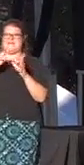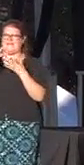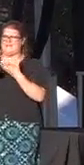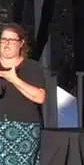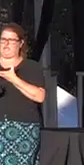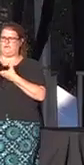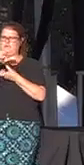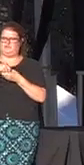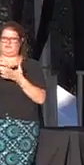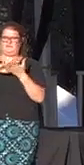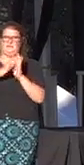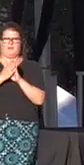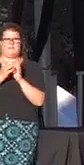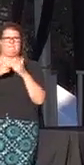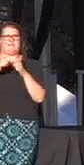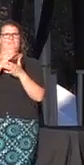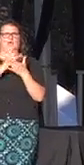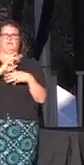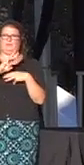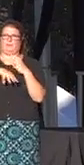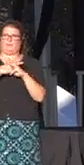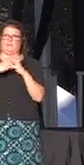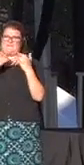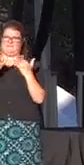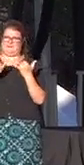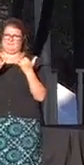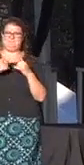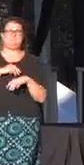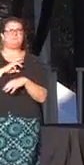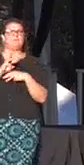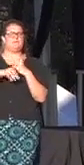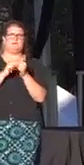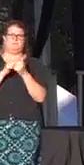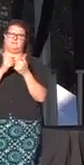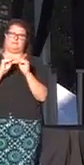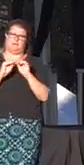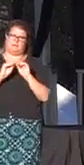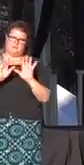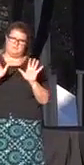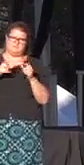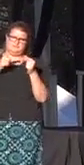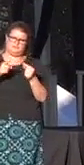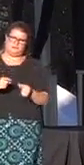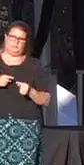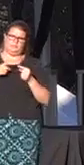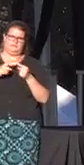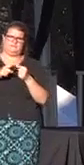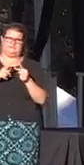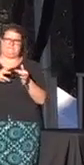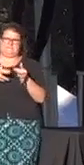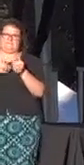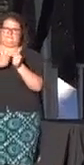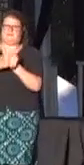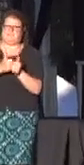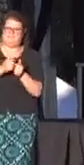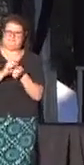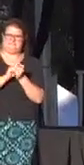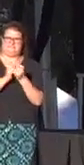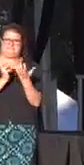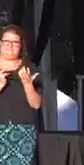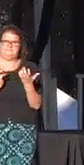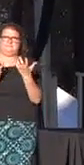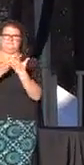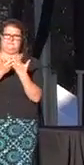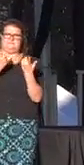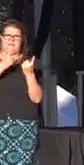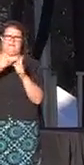of the world's vernacular. The world of sports clearly has struggled at times to keep up with the rapid and necessary change